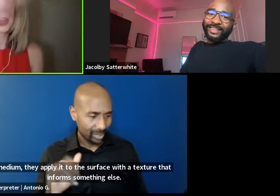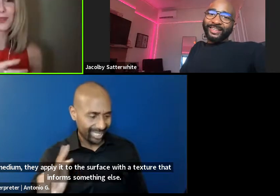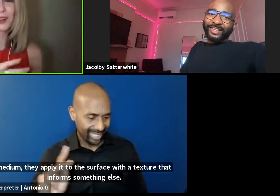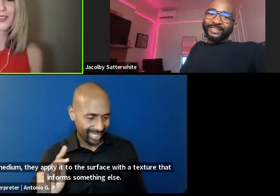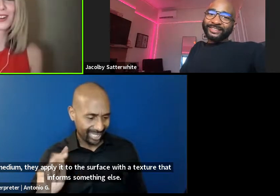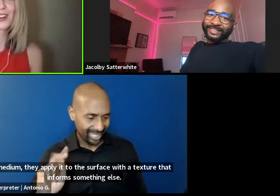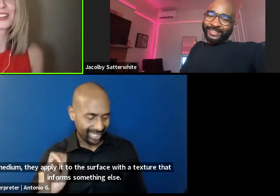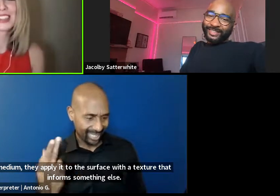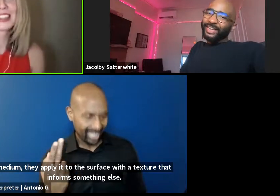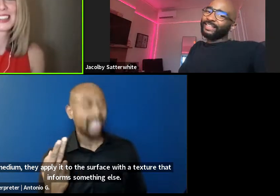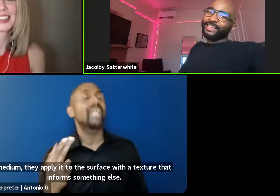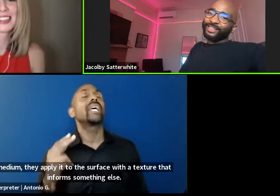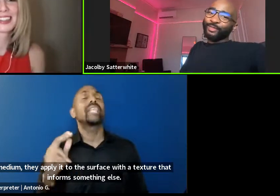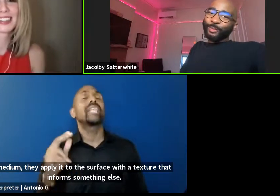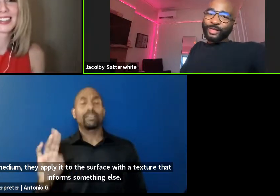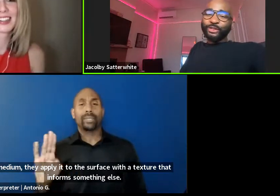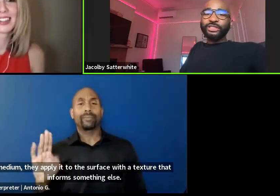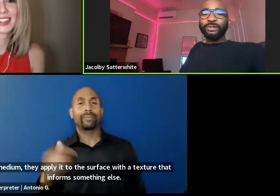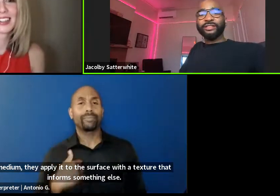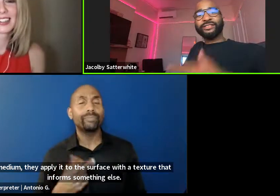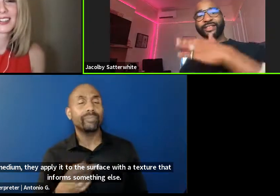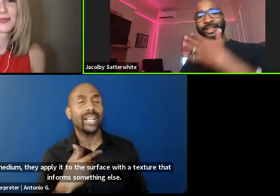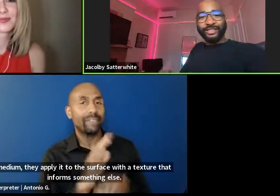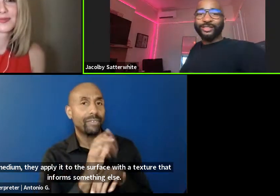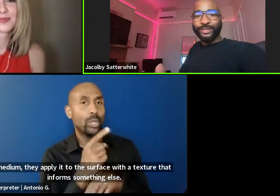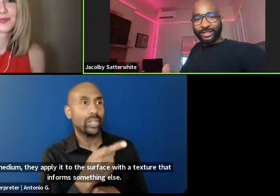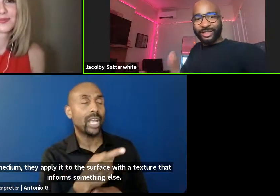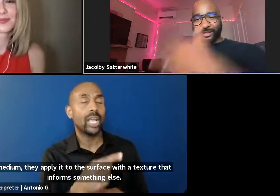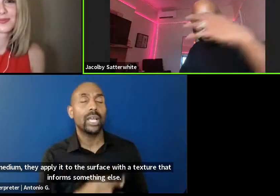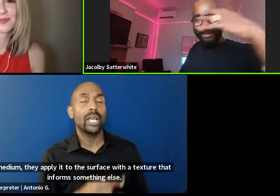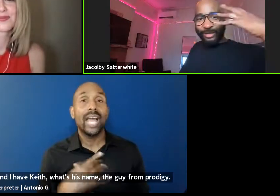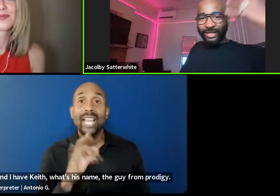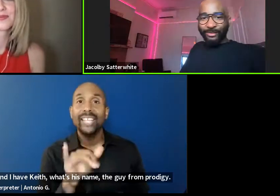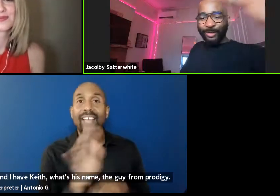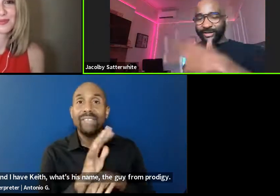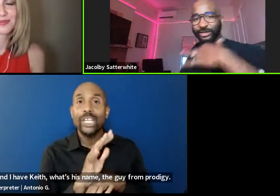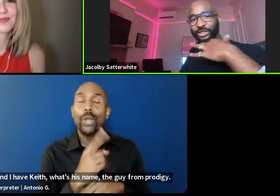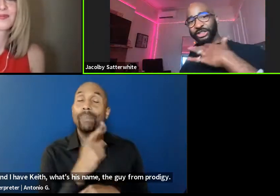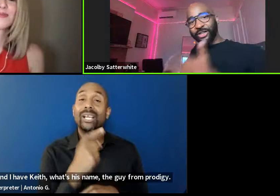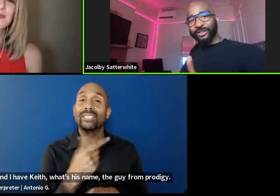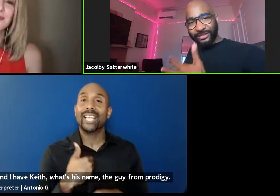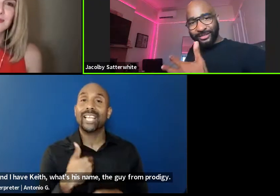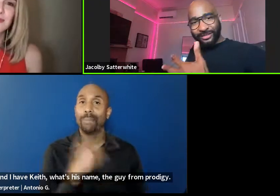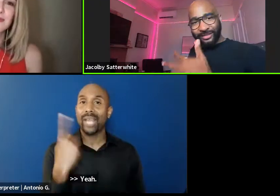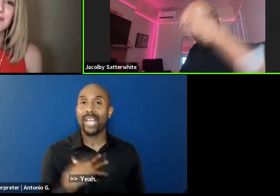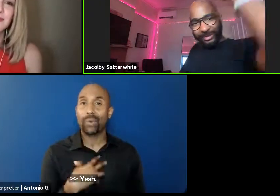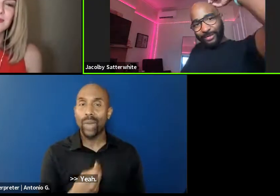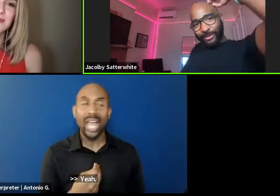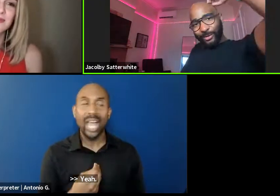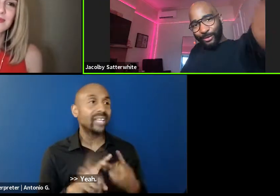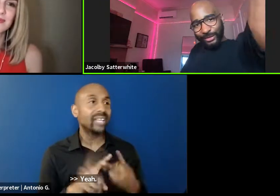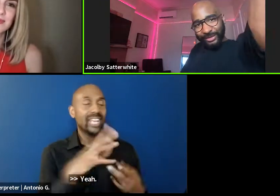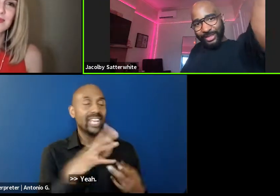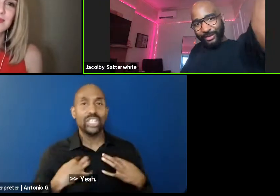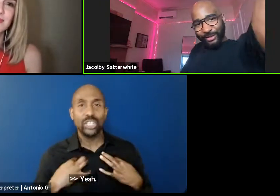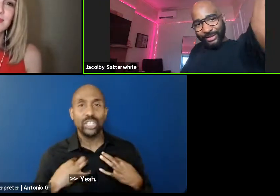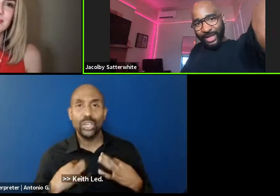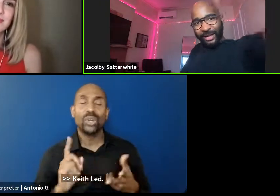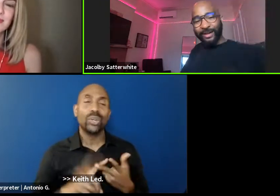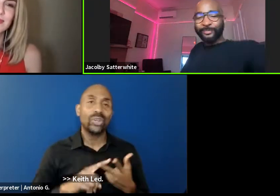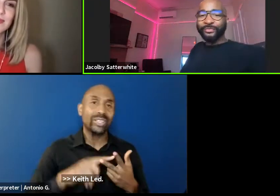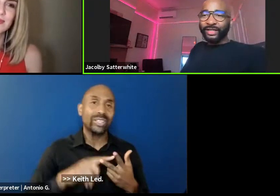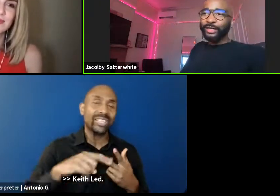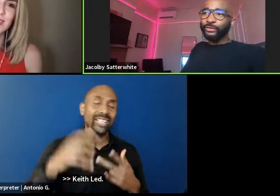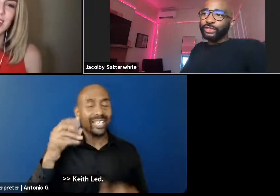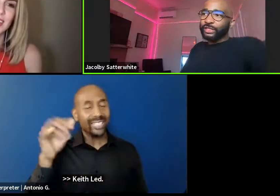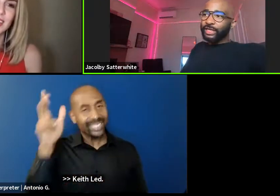The black and white photo. And I like that video, but it was just because the texture, it had the black and white, the shirt, the devil horns, and that greased